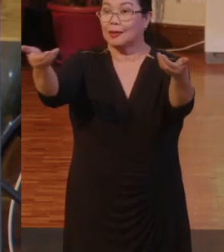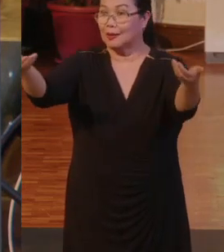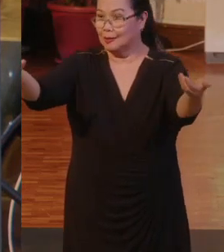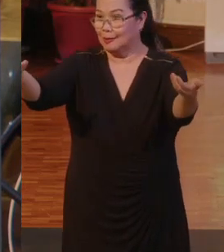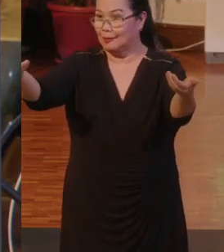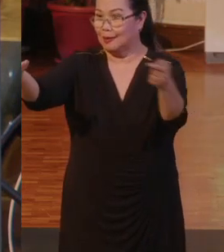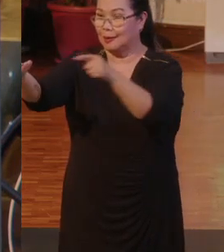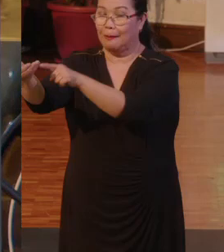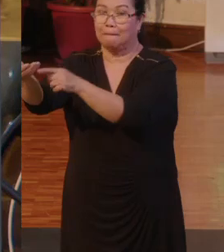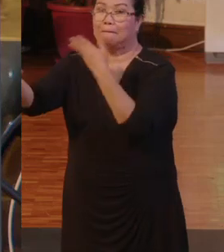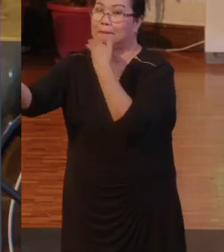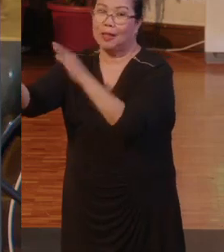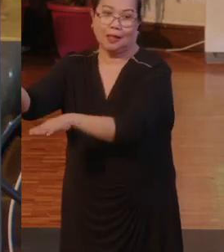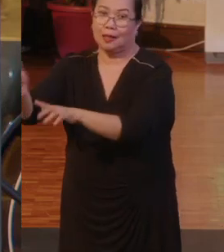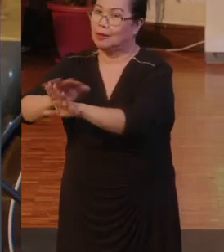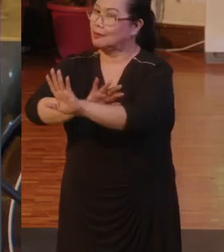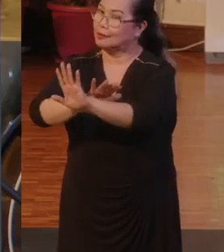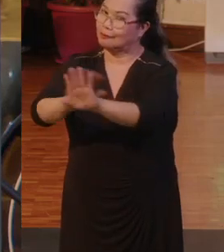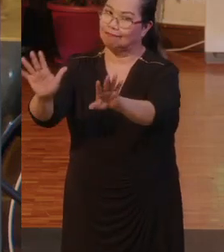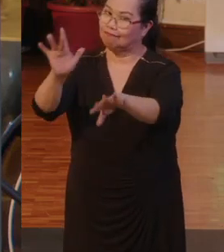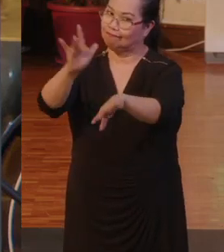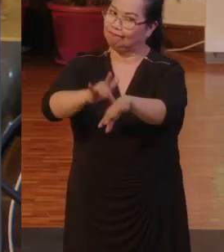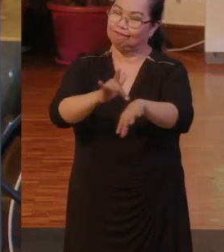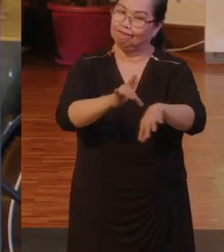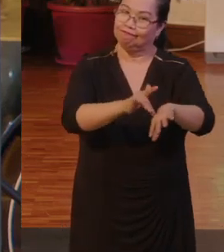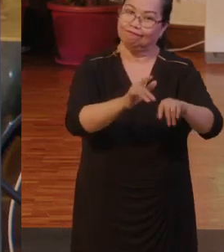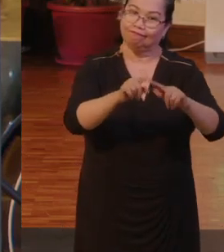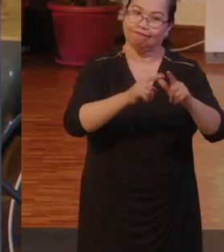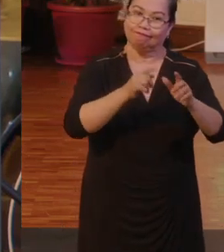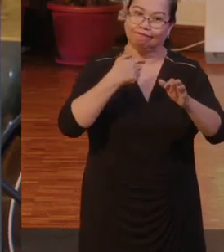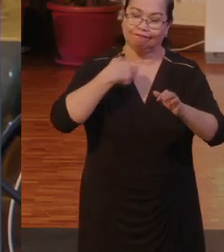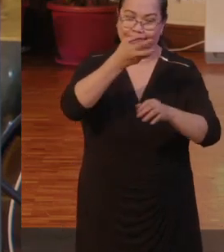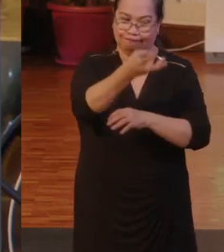have done to this day." Kailangan yung